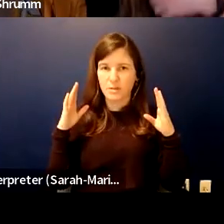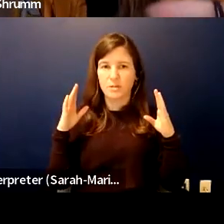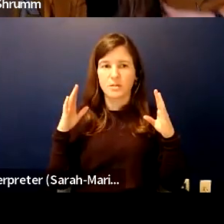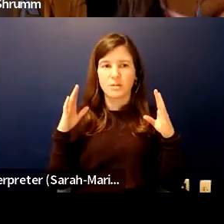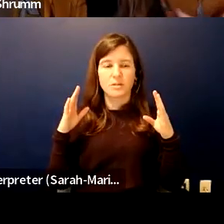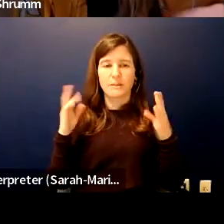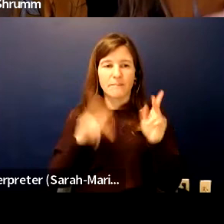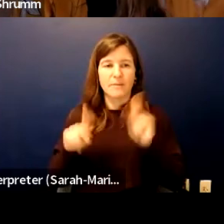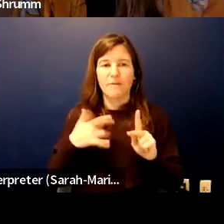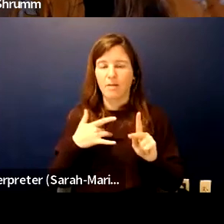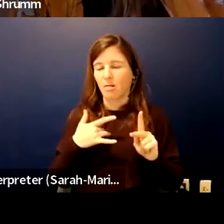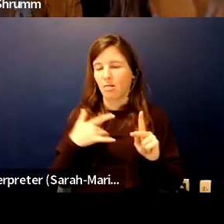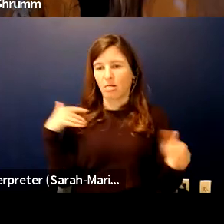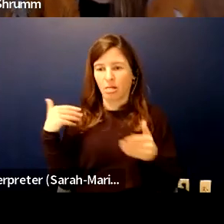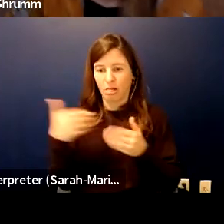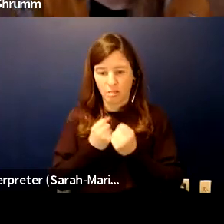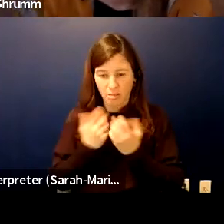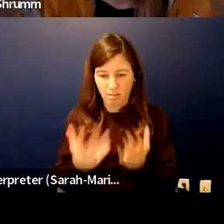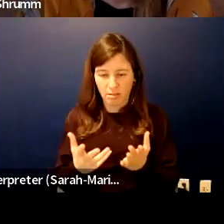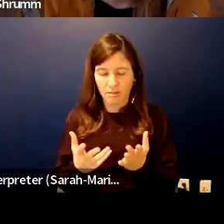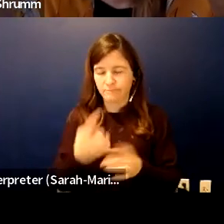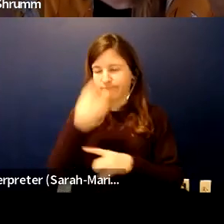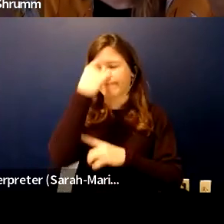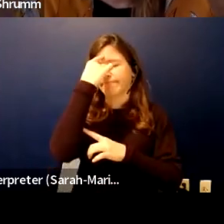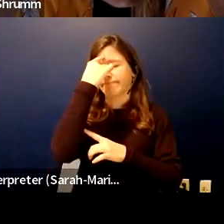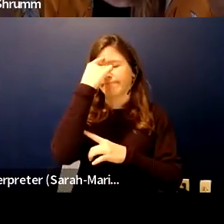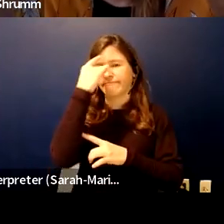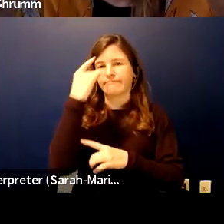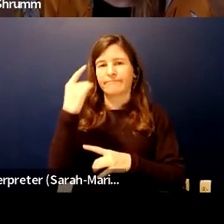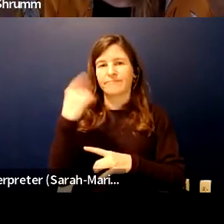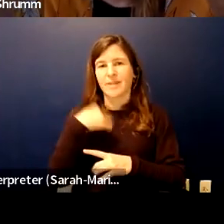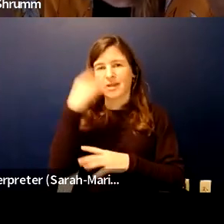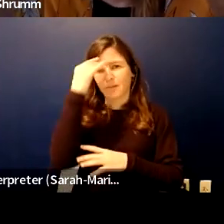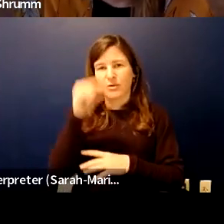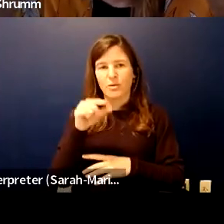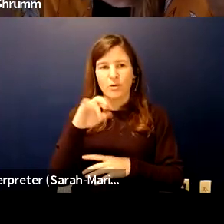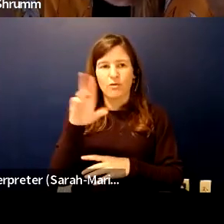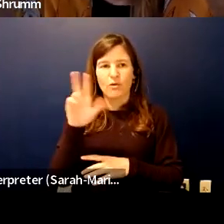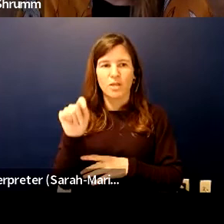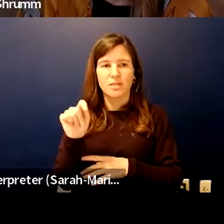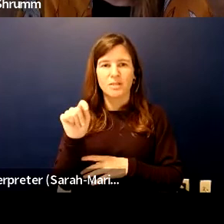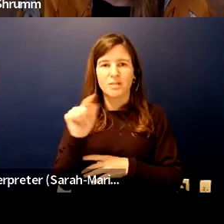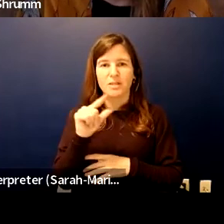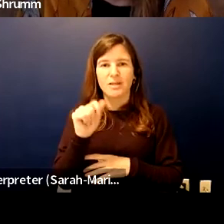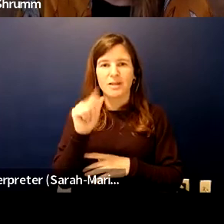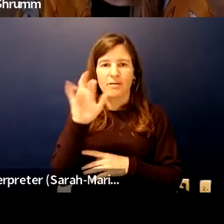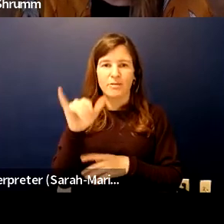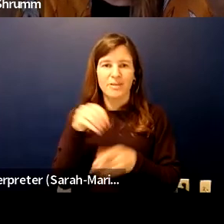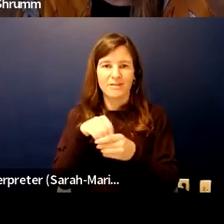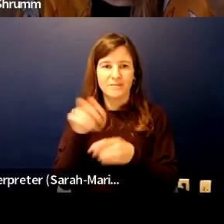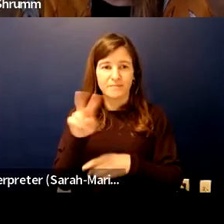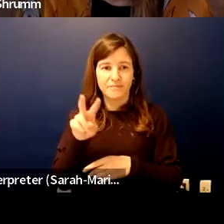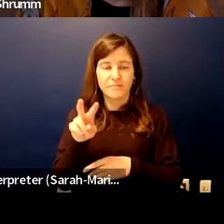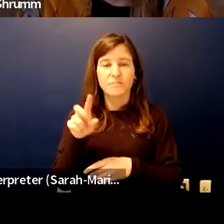burnout. It makes me think of the Grunt Gallery in Vancouver has